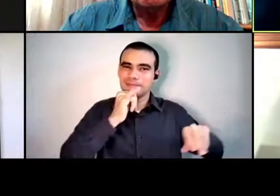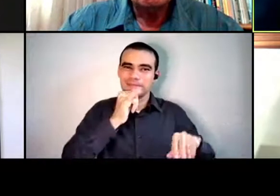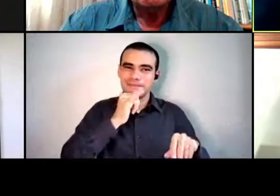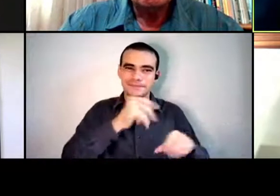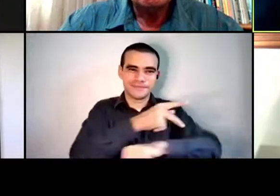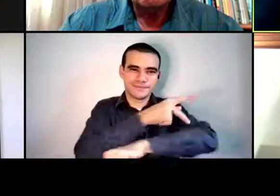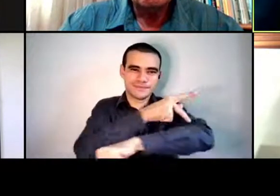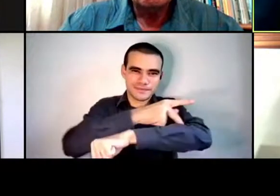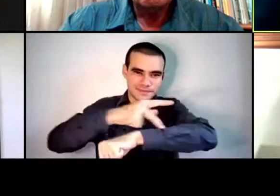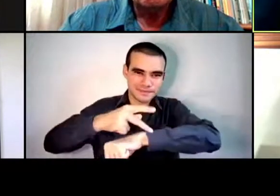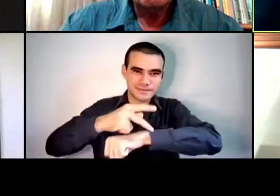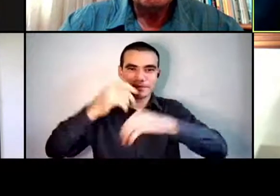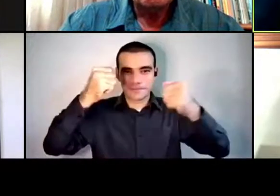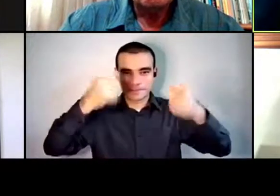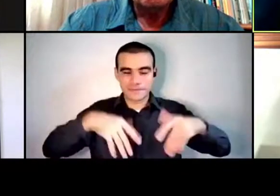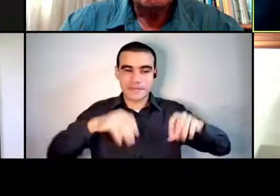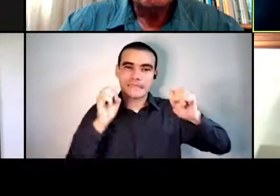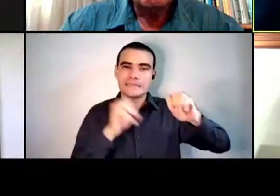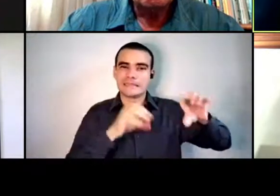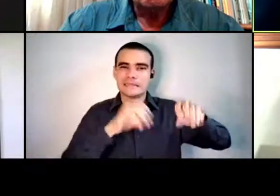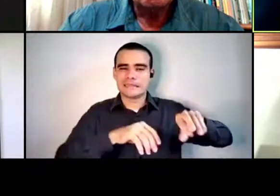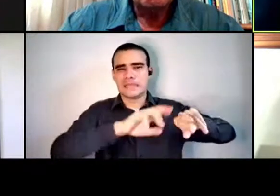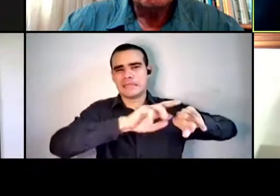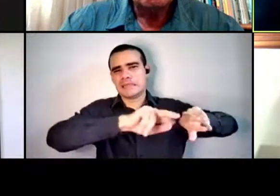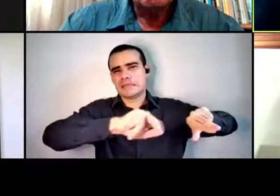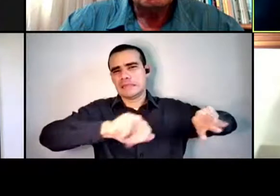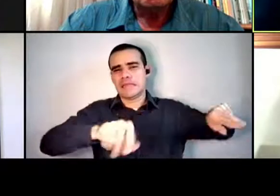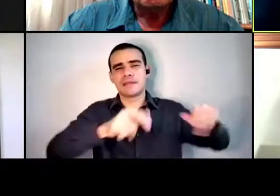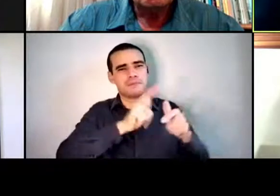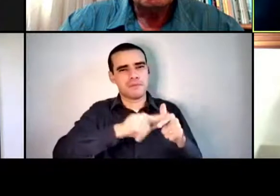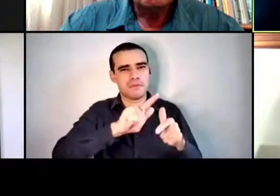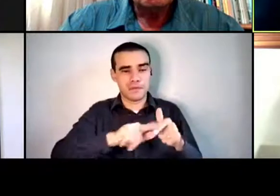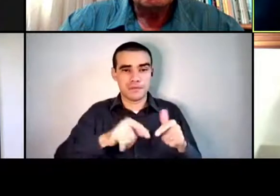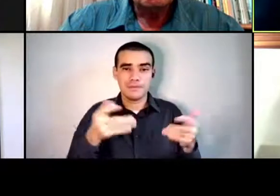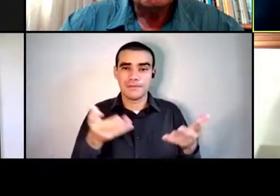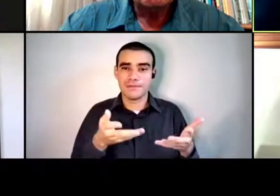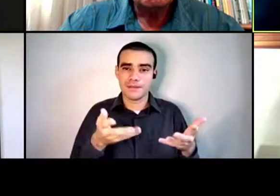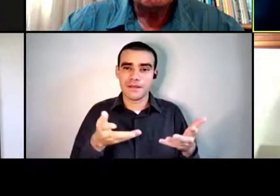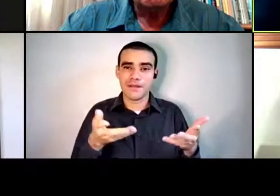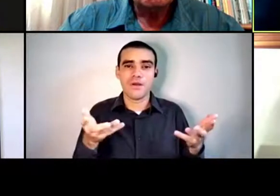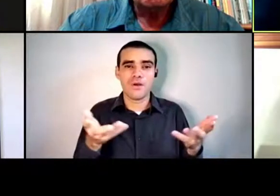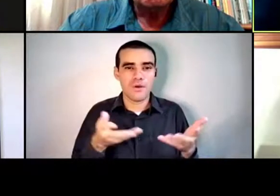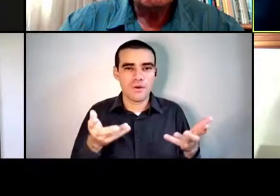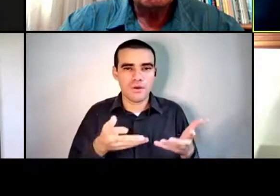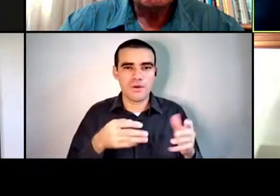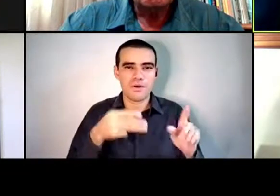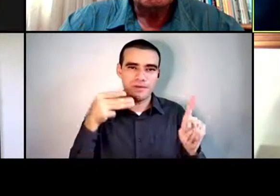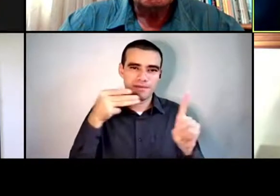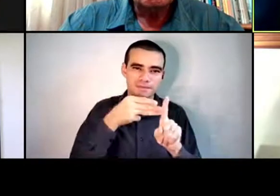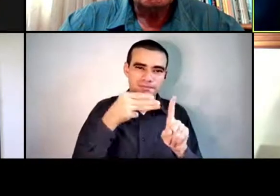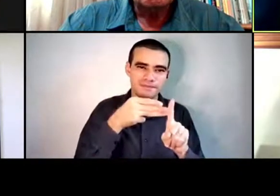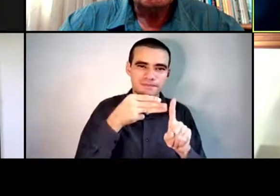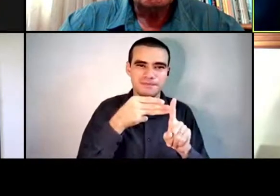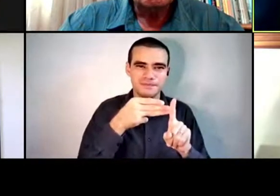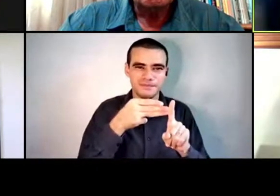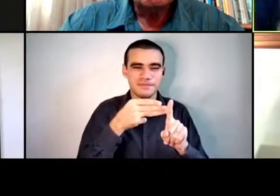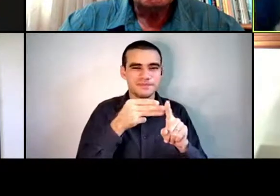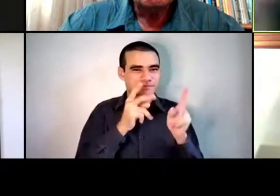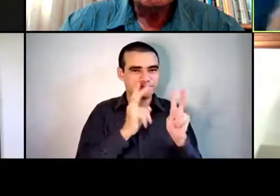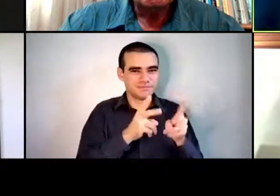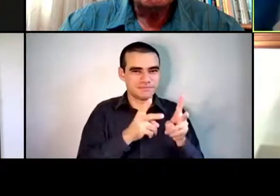teaching, because the serious teaching was problematic, people said, but we have